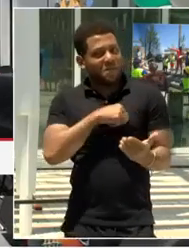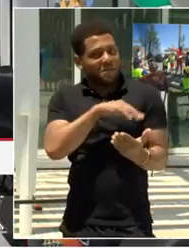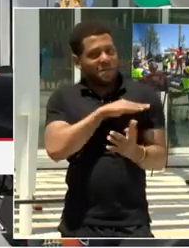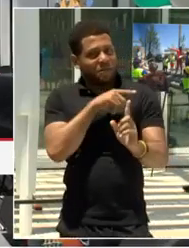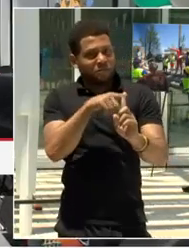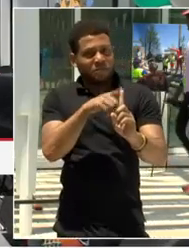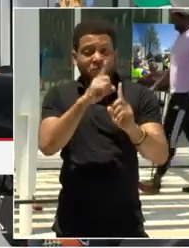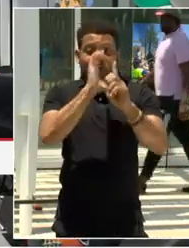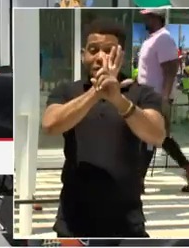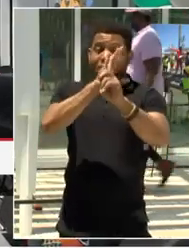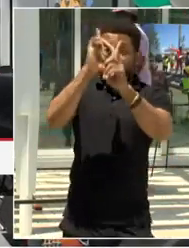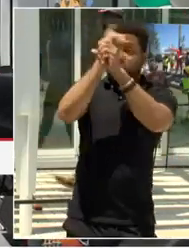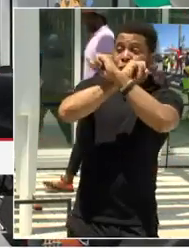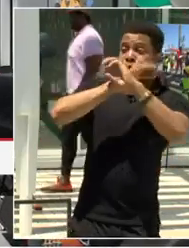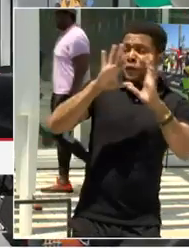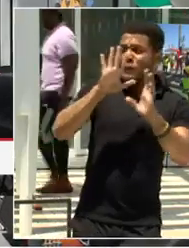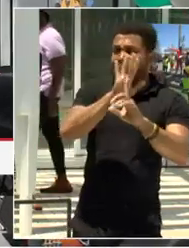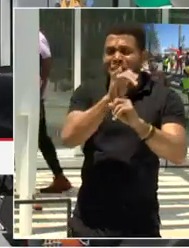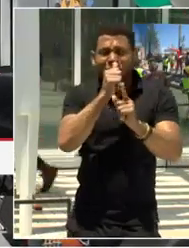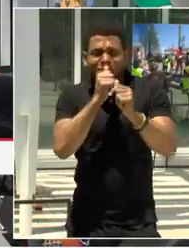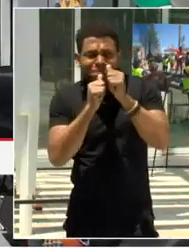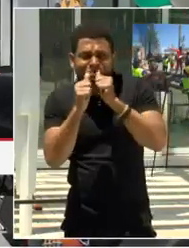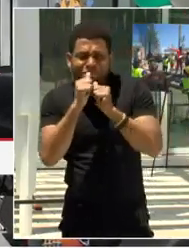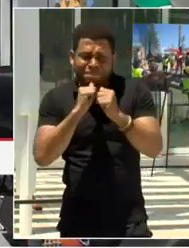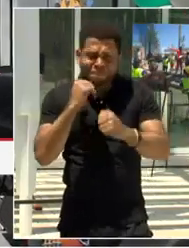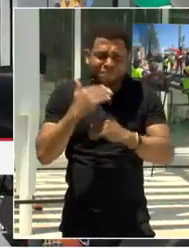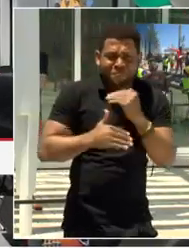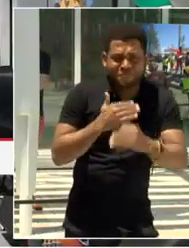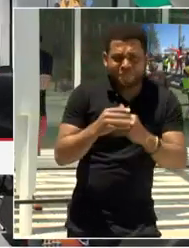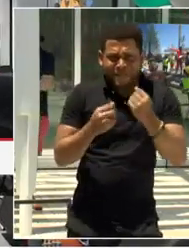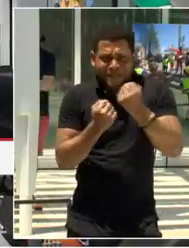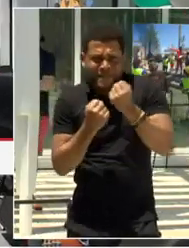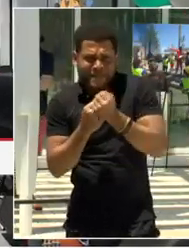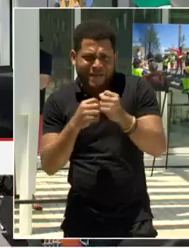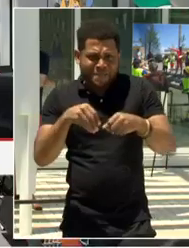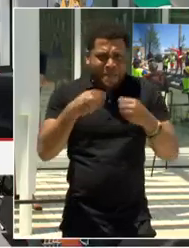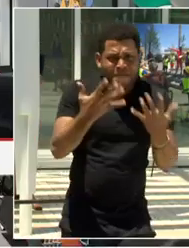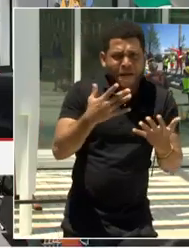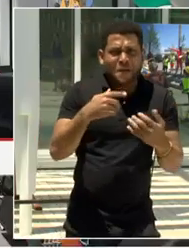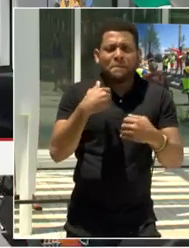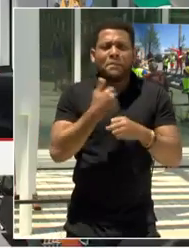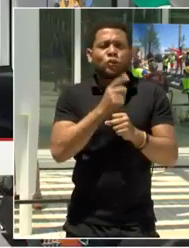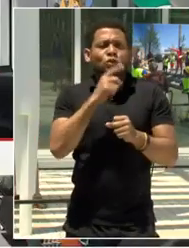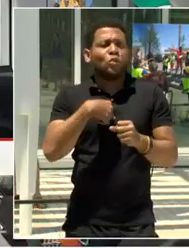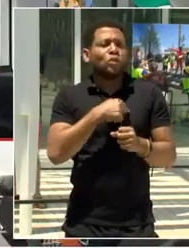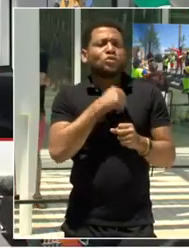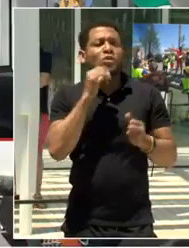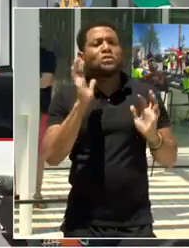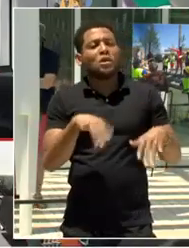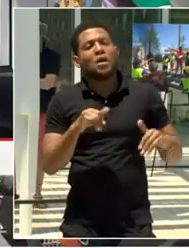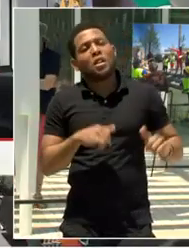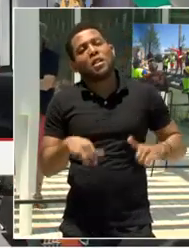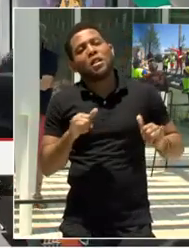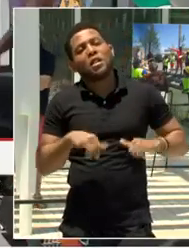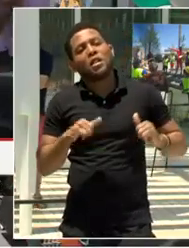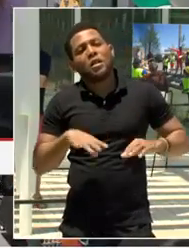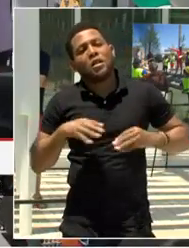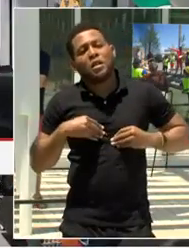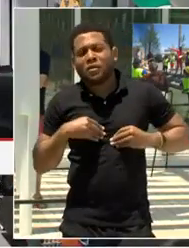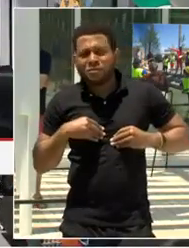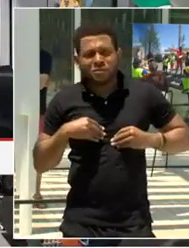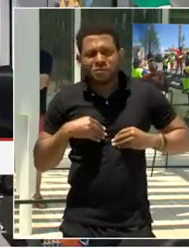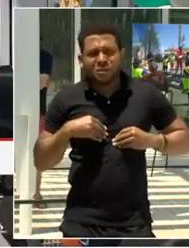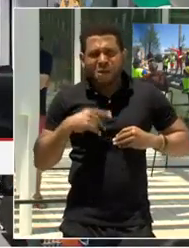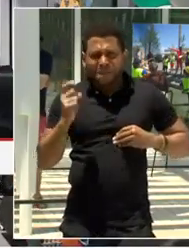and your persistence in ensuring that we do not accept status quo as a leader in your administration. Thank